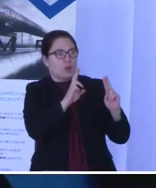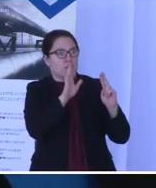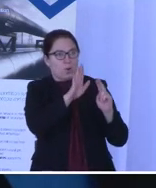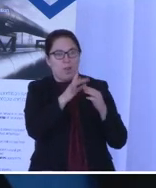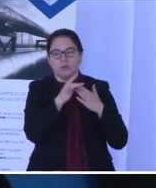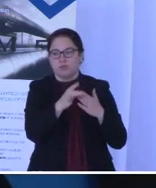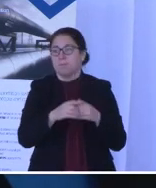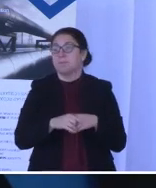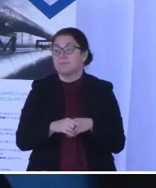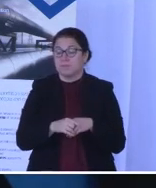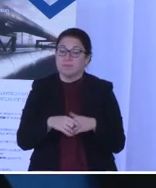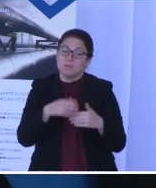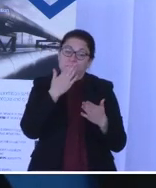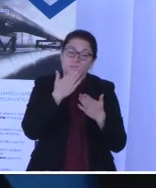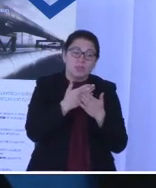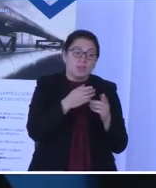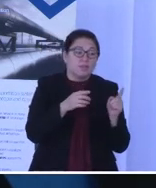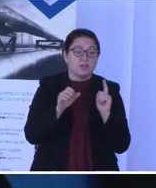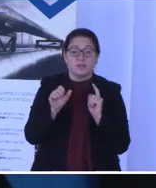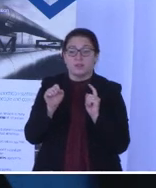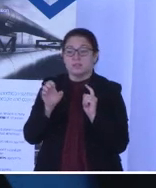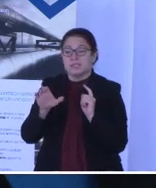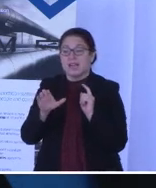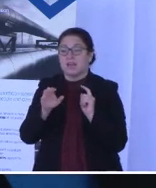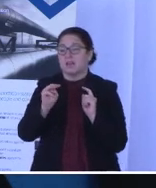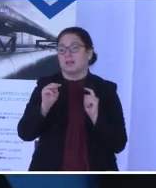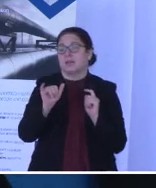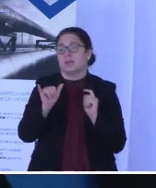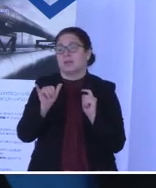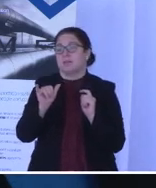leadership. And to our current Secretary, Alejandro Mayorkas,